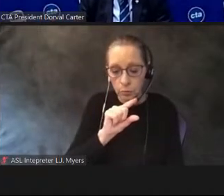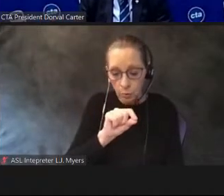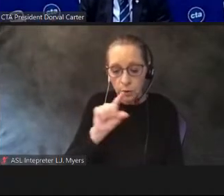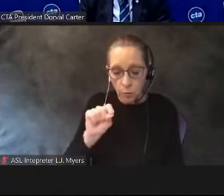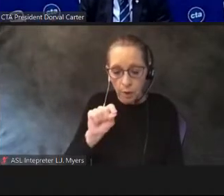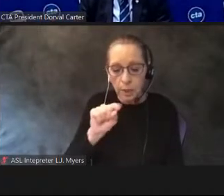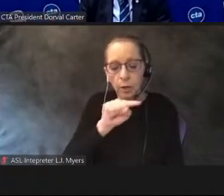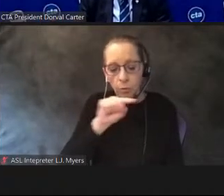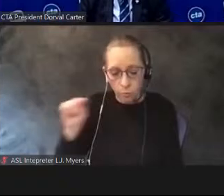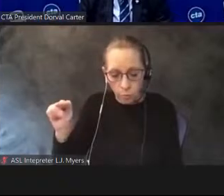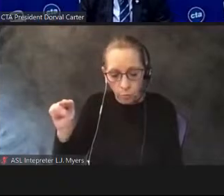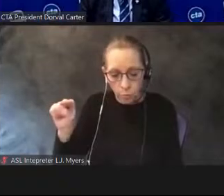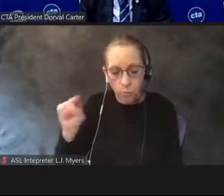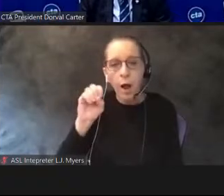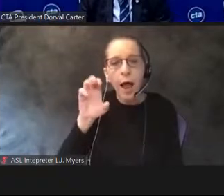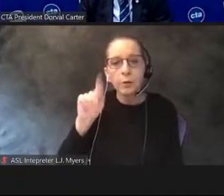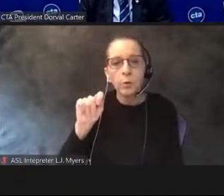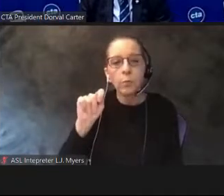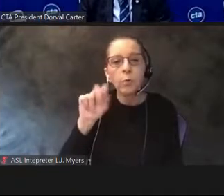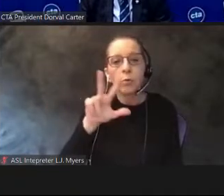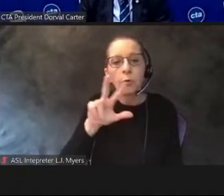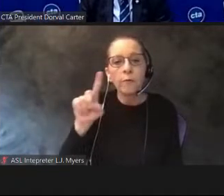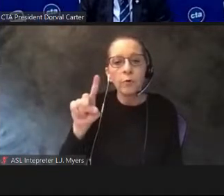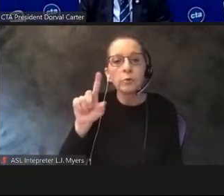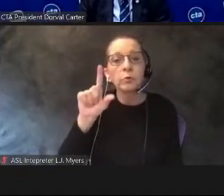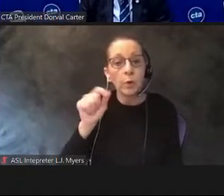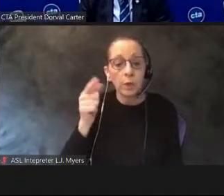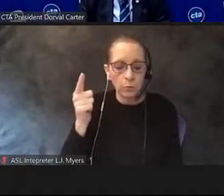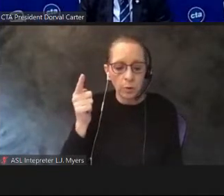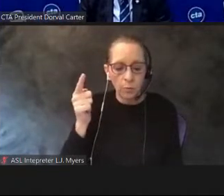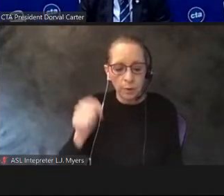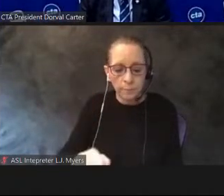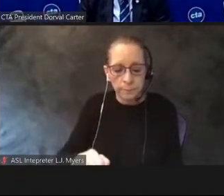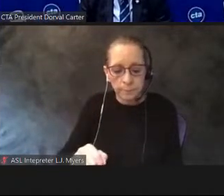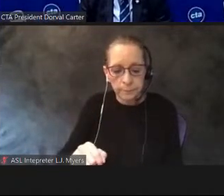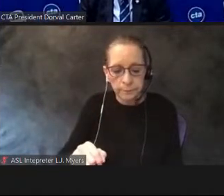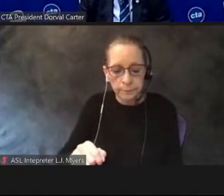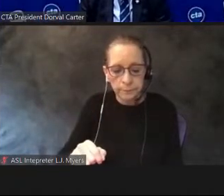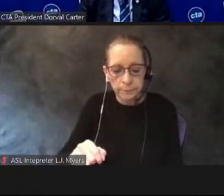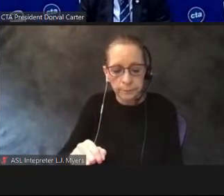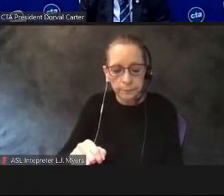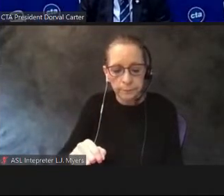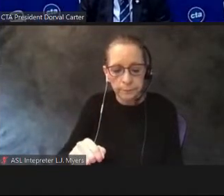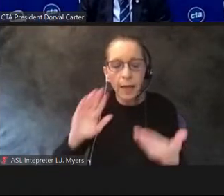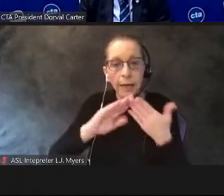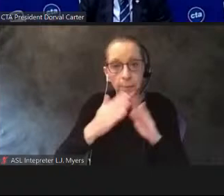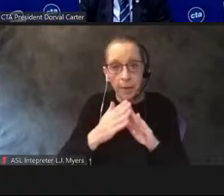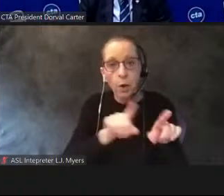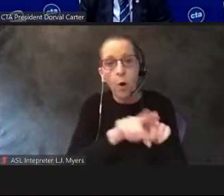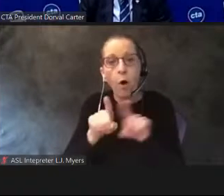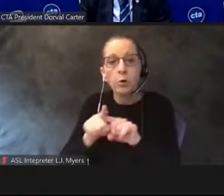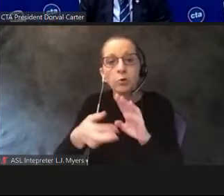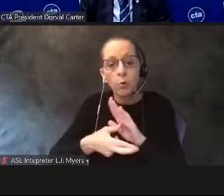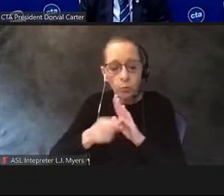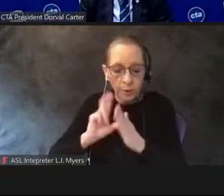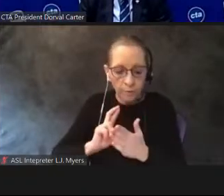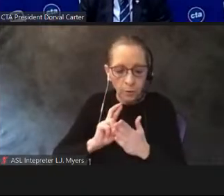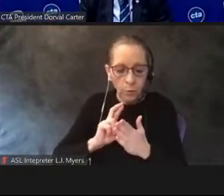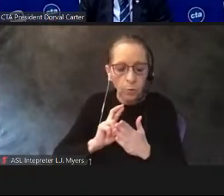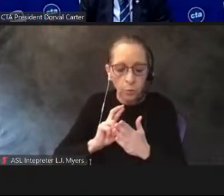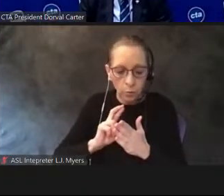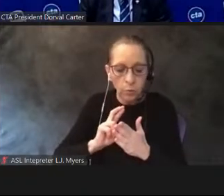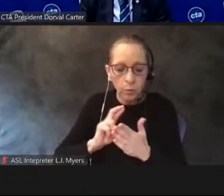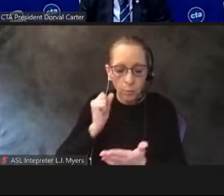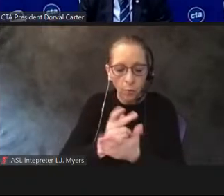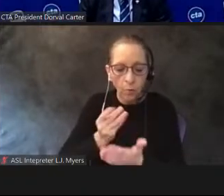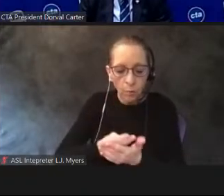November 1st, 2020 through October 31st, 2021. The committee also reviewed four purchase and sales